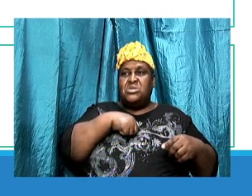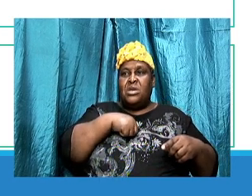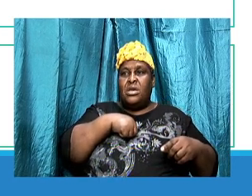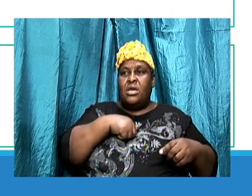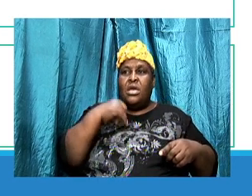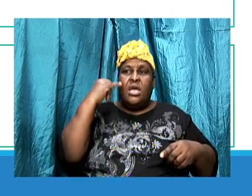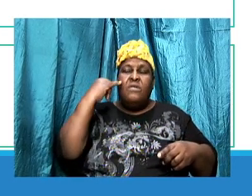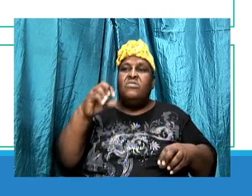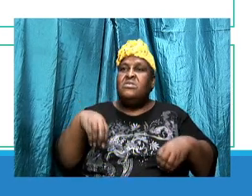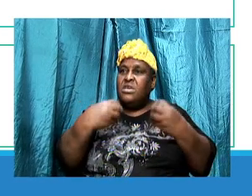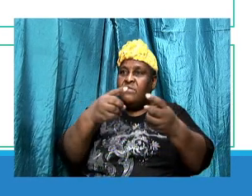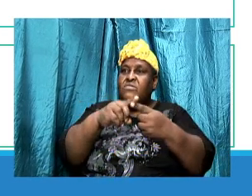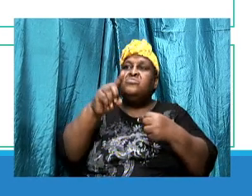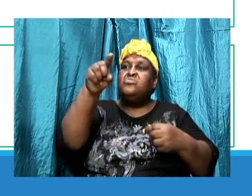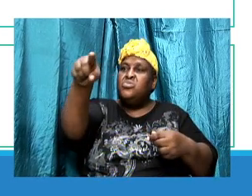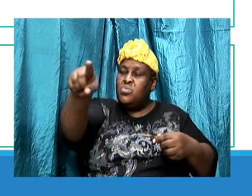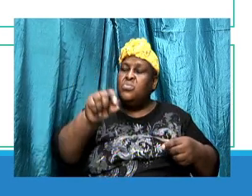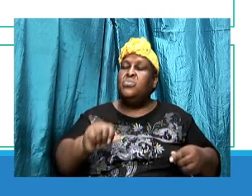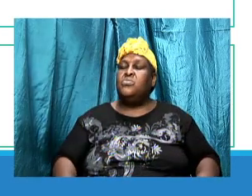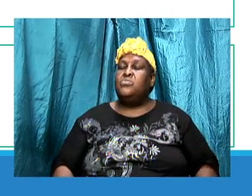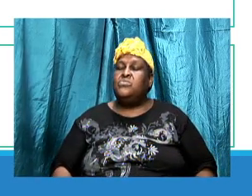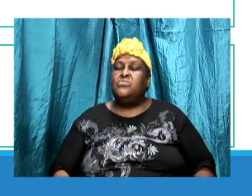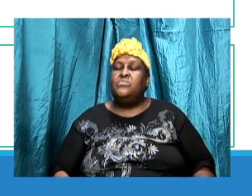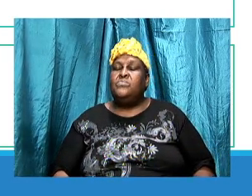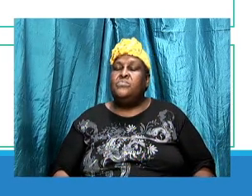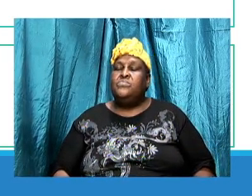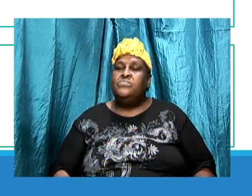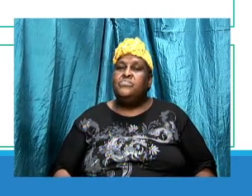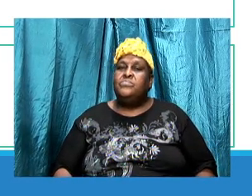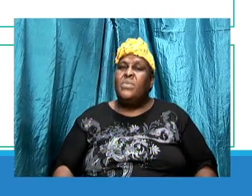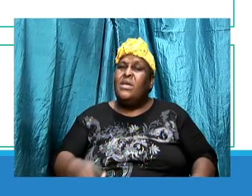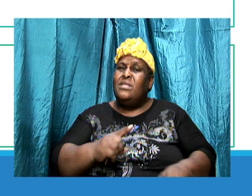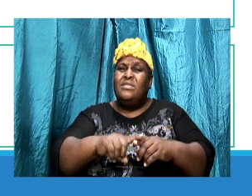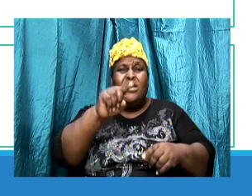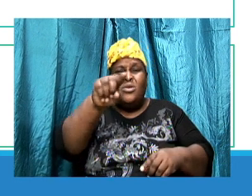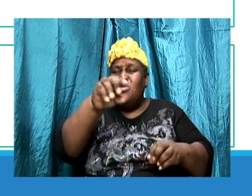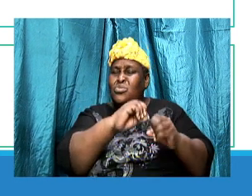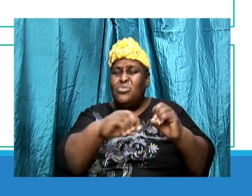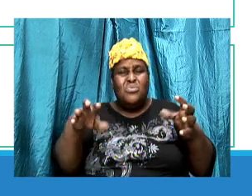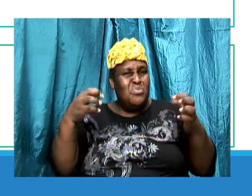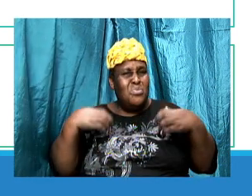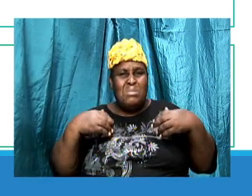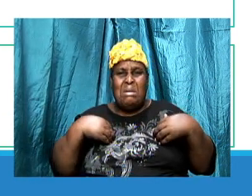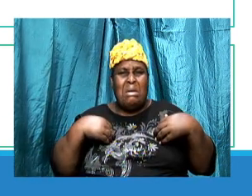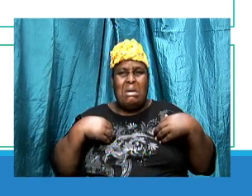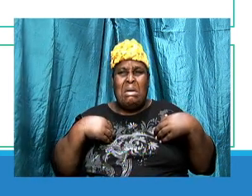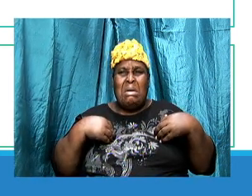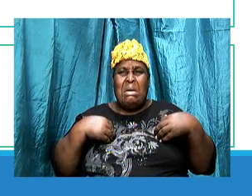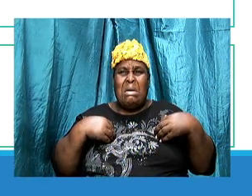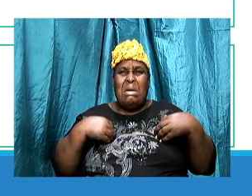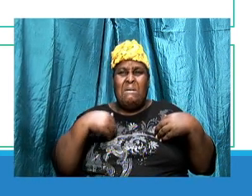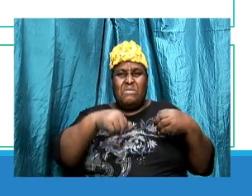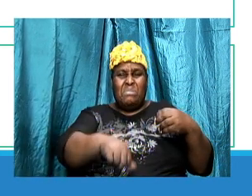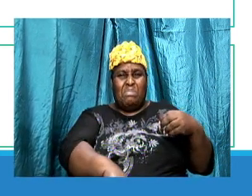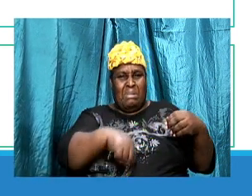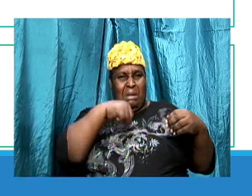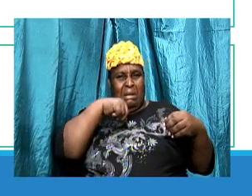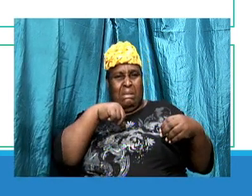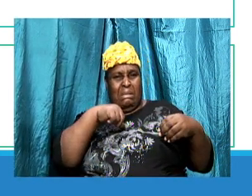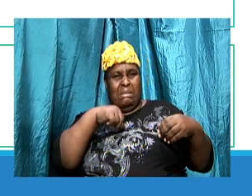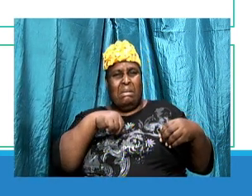was given to you, you know, then you don't need to be puffed up about it, because it was a